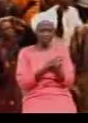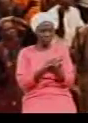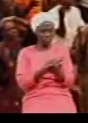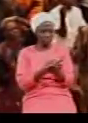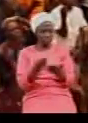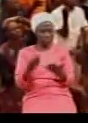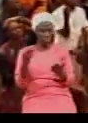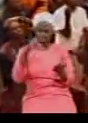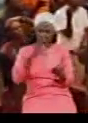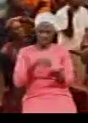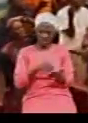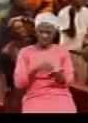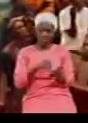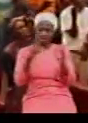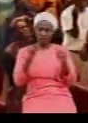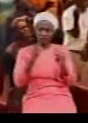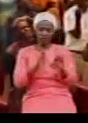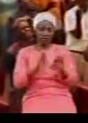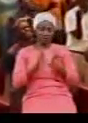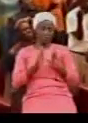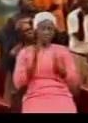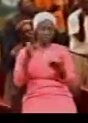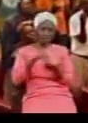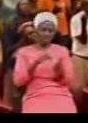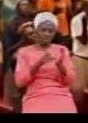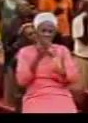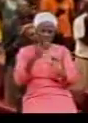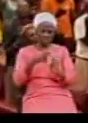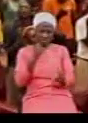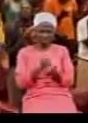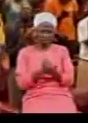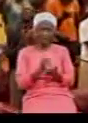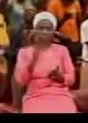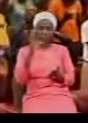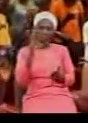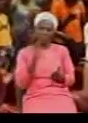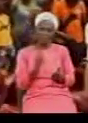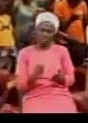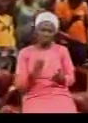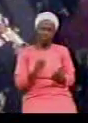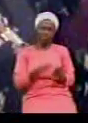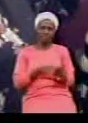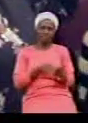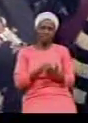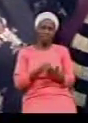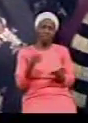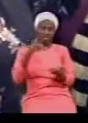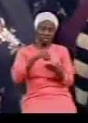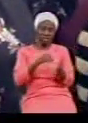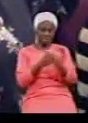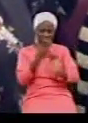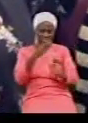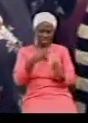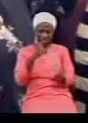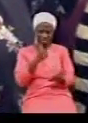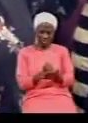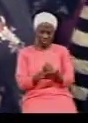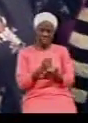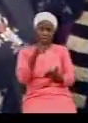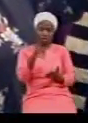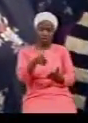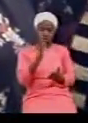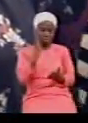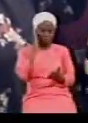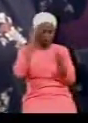No fear again. No famine again. You will